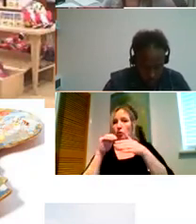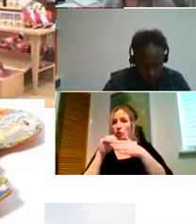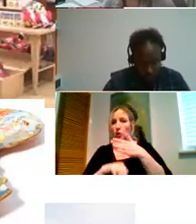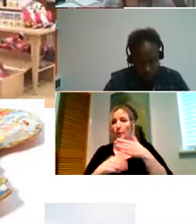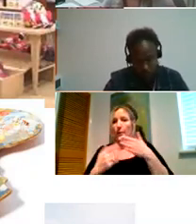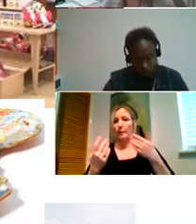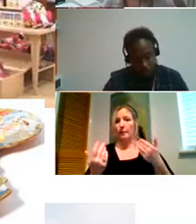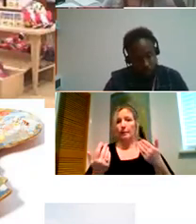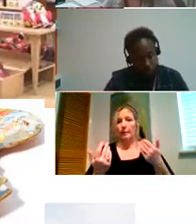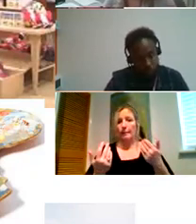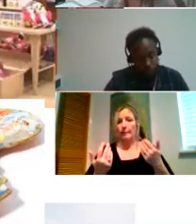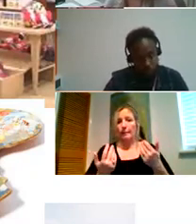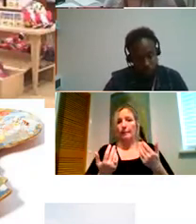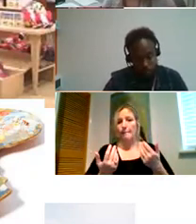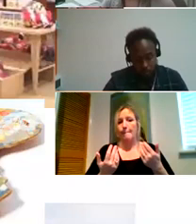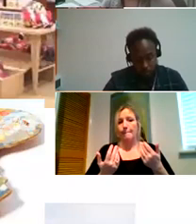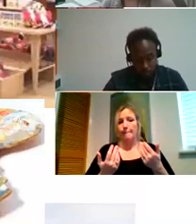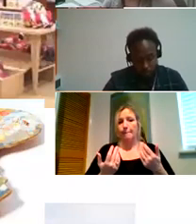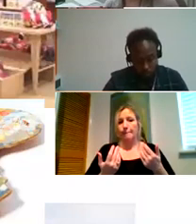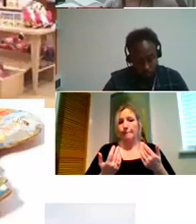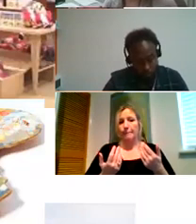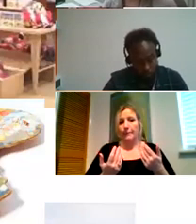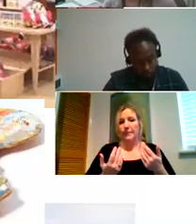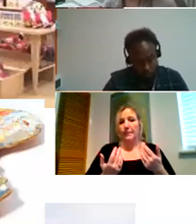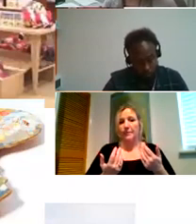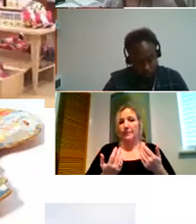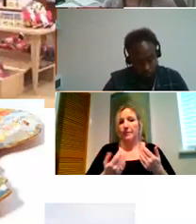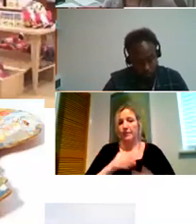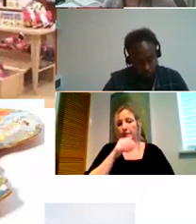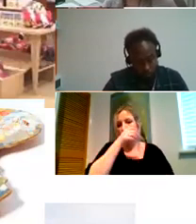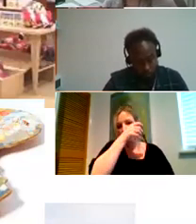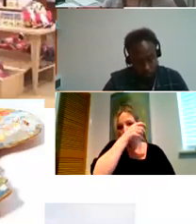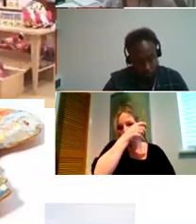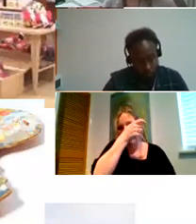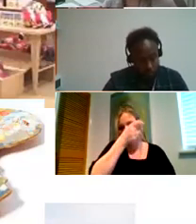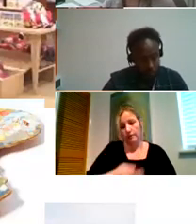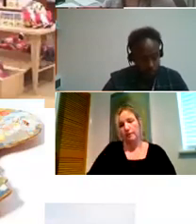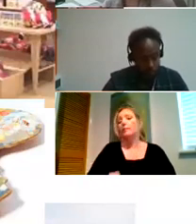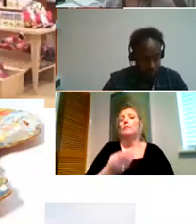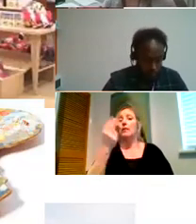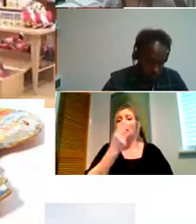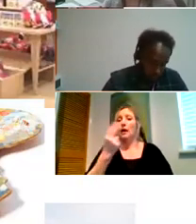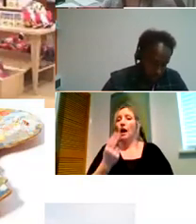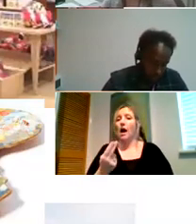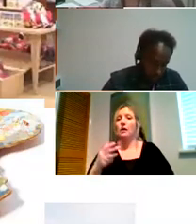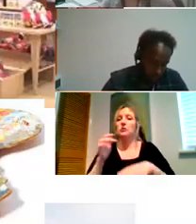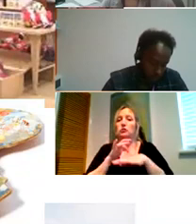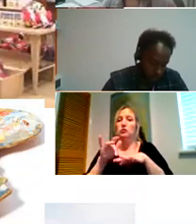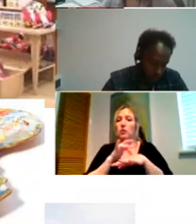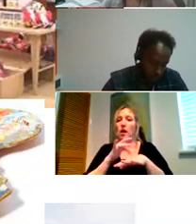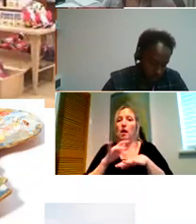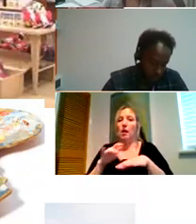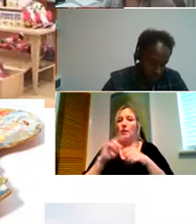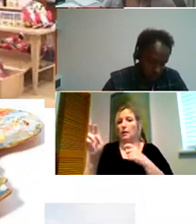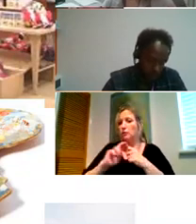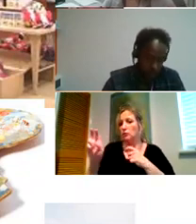the past, we've had students pursuing higher studies in art and drama, tourism.